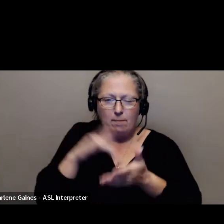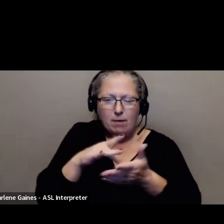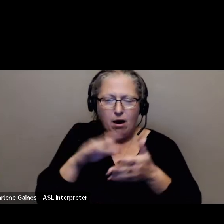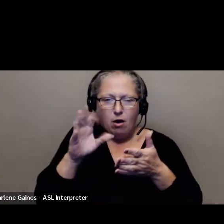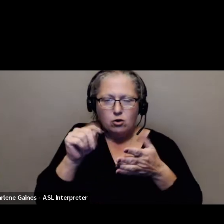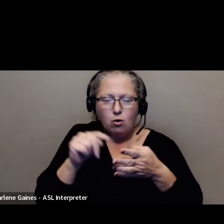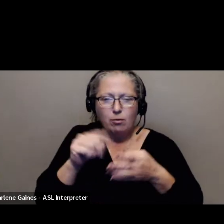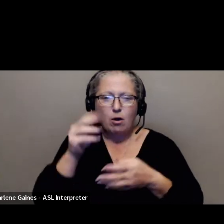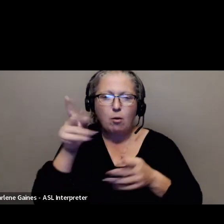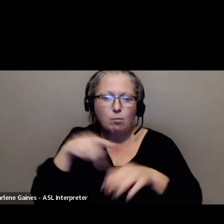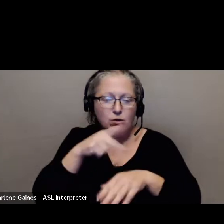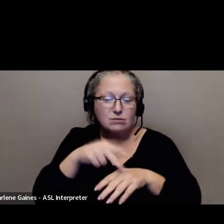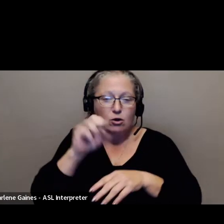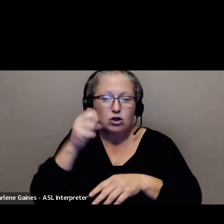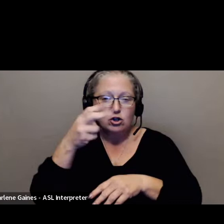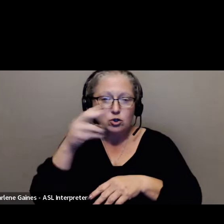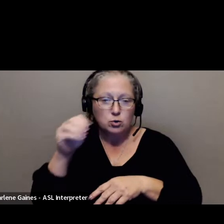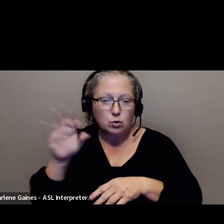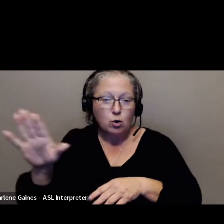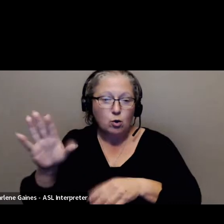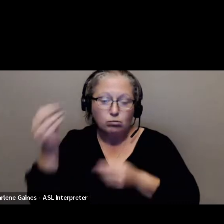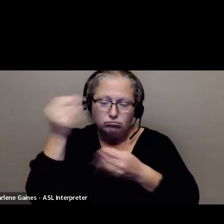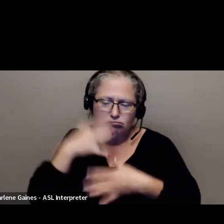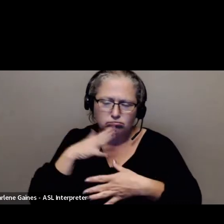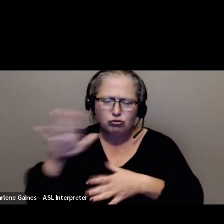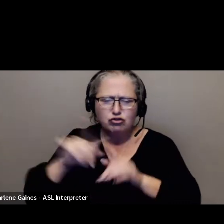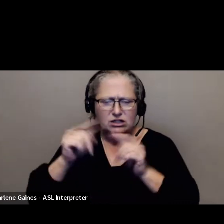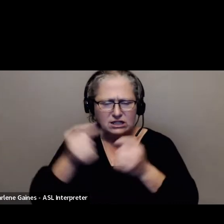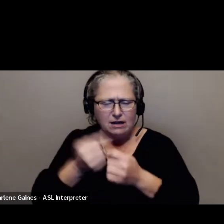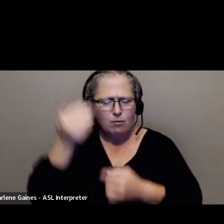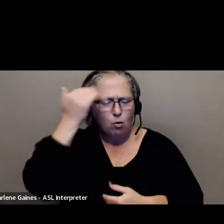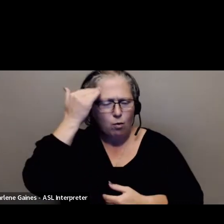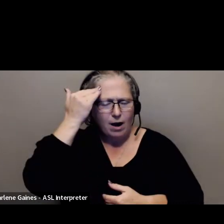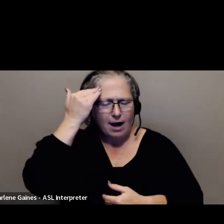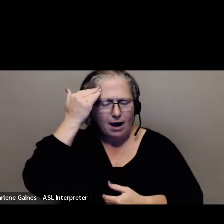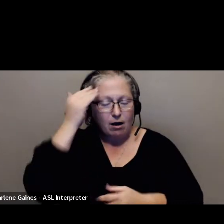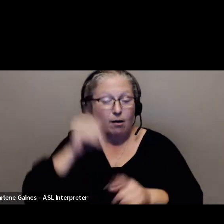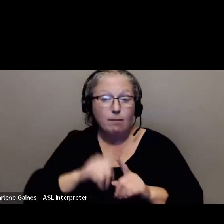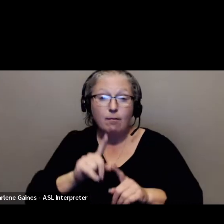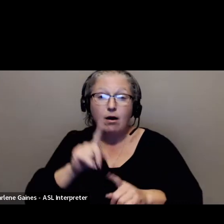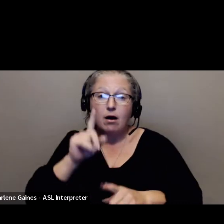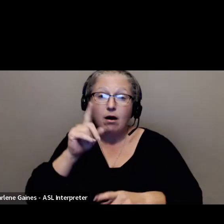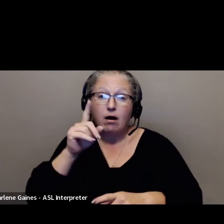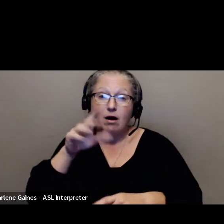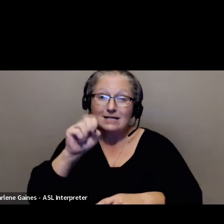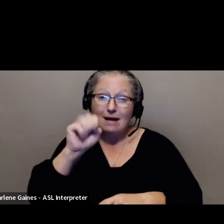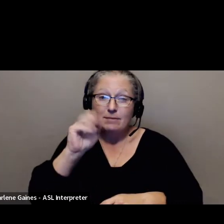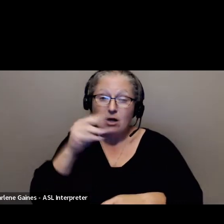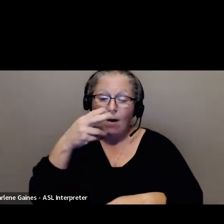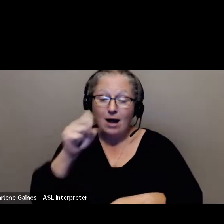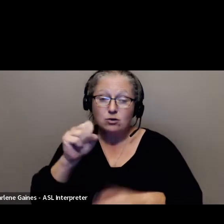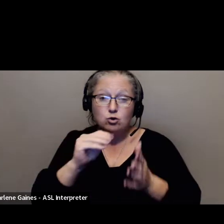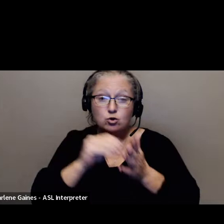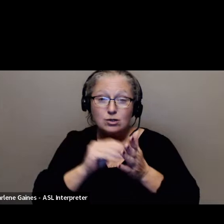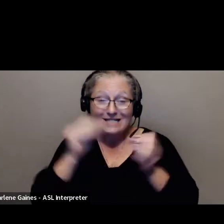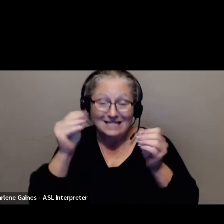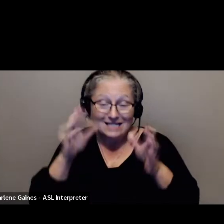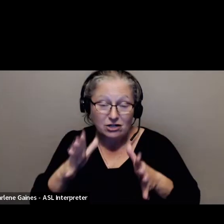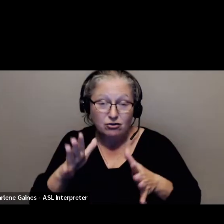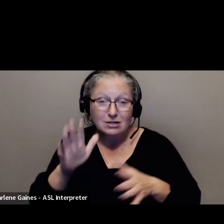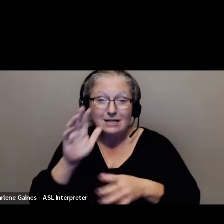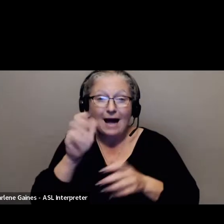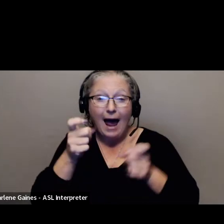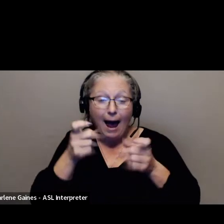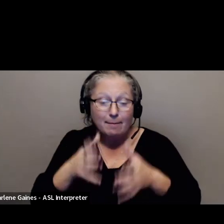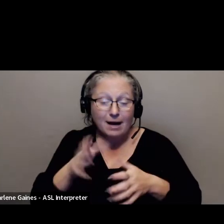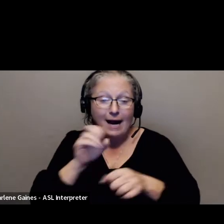Principal Shu assured me that she and her team were aware. And it turns out San Mateo High teachers, admin, counseling, and